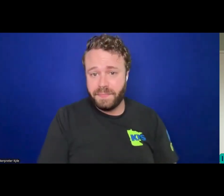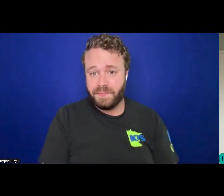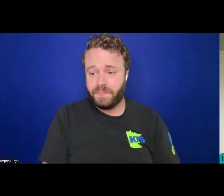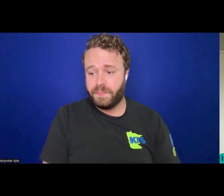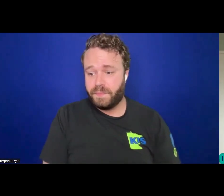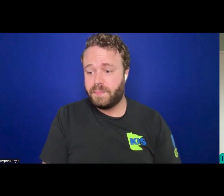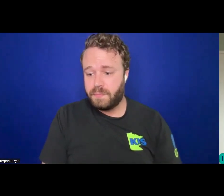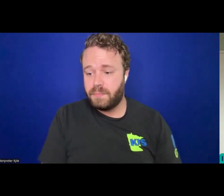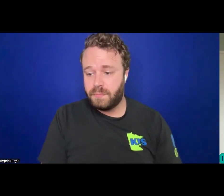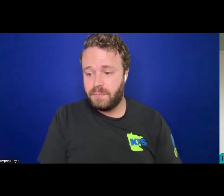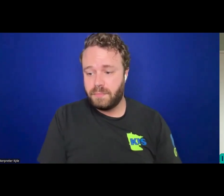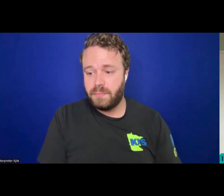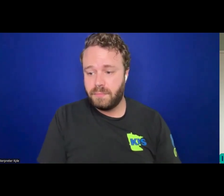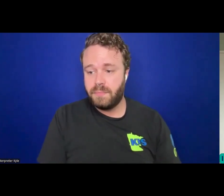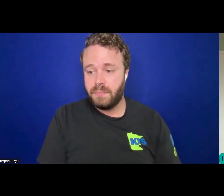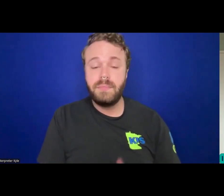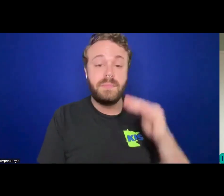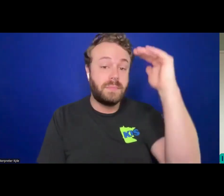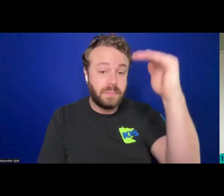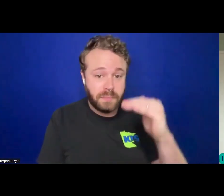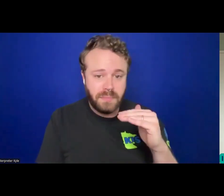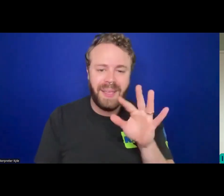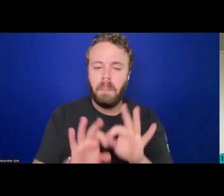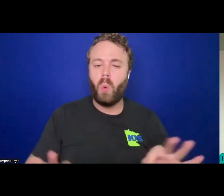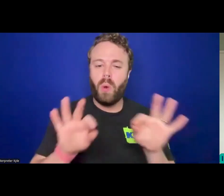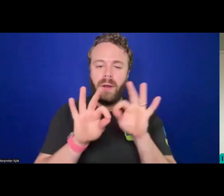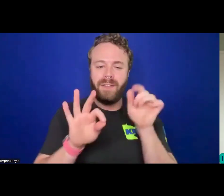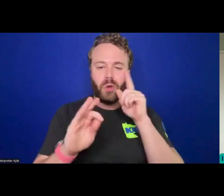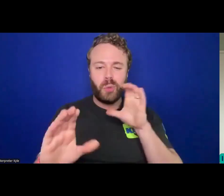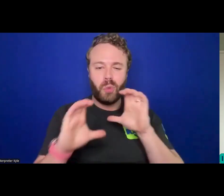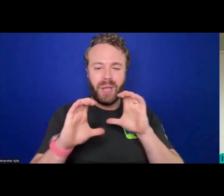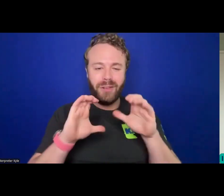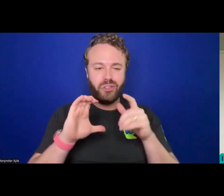about is opening up a two-way street. Something